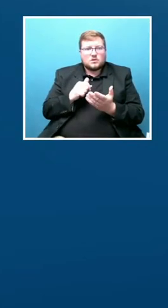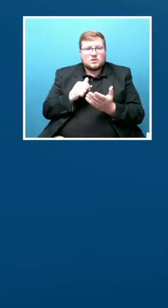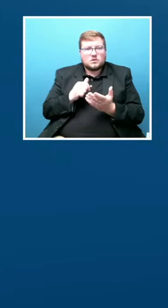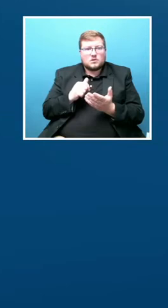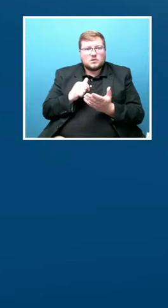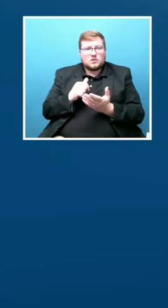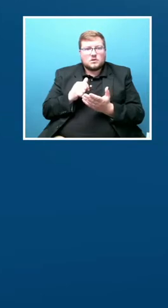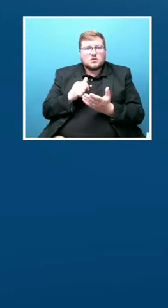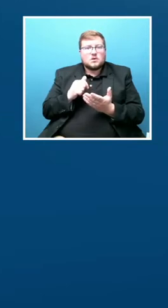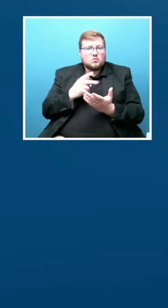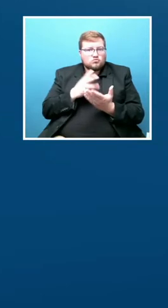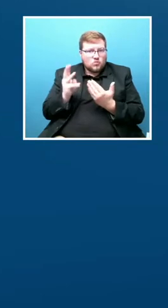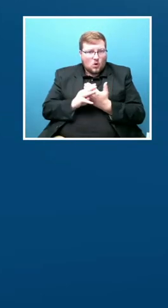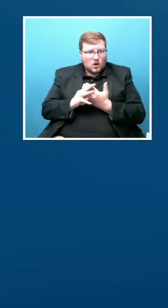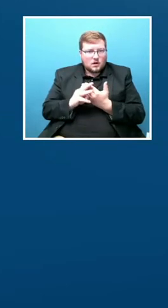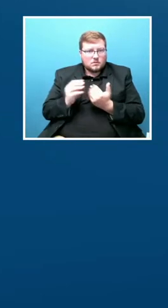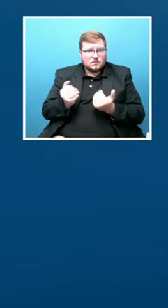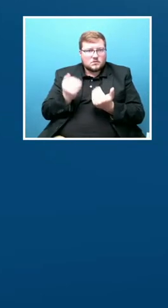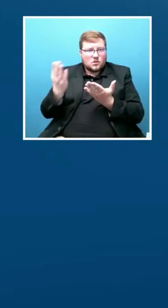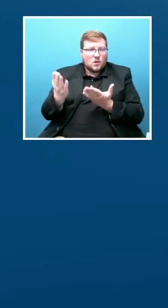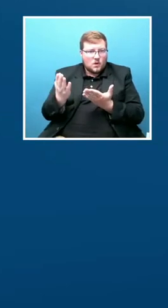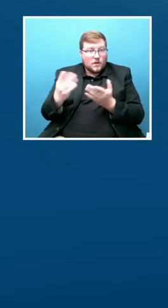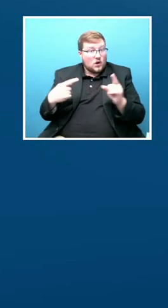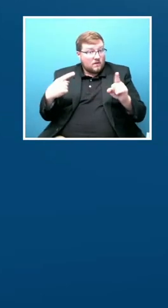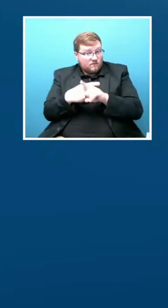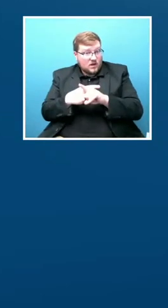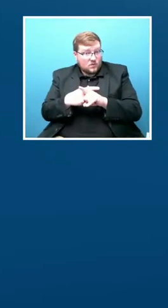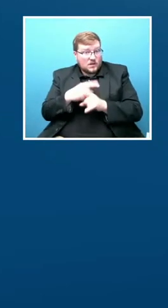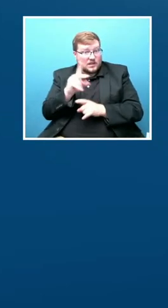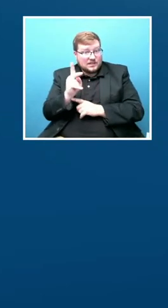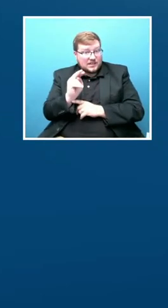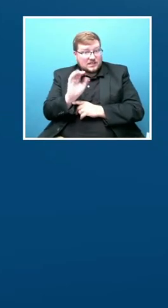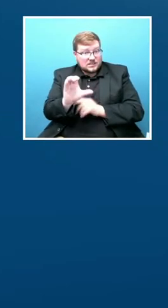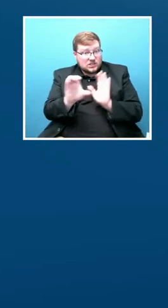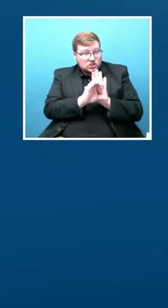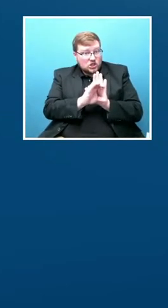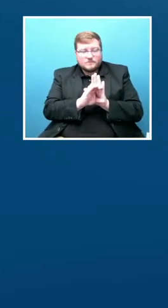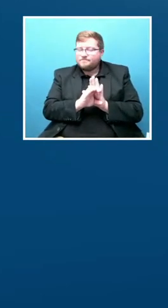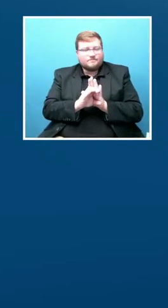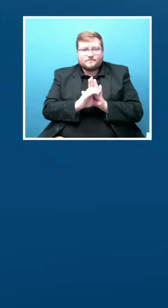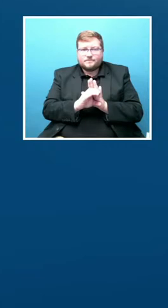charter, is not an accurate account of the circumstances.